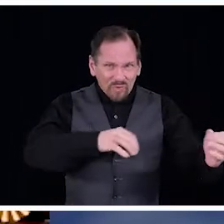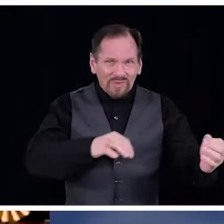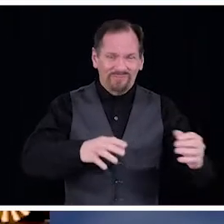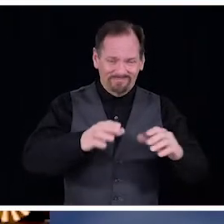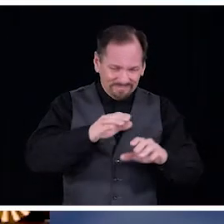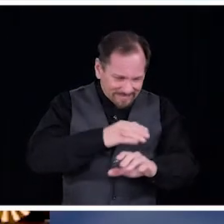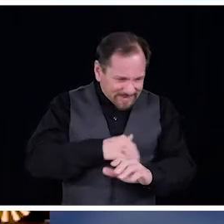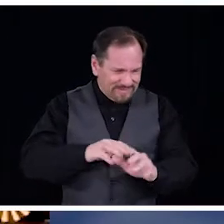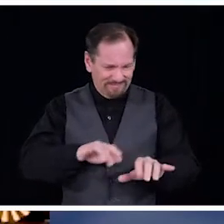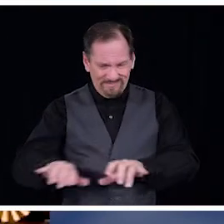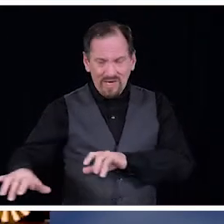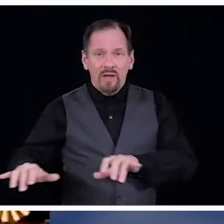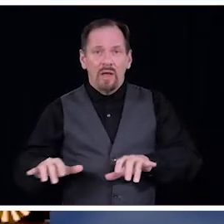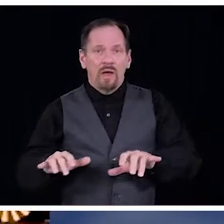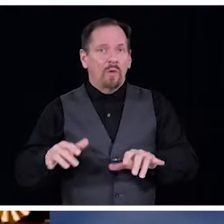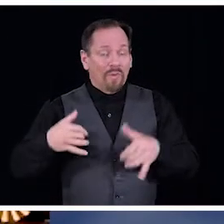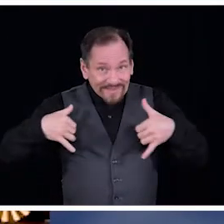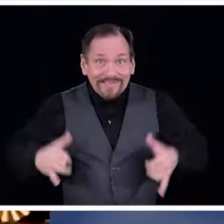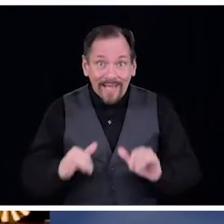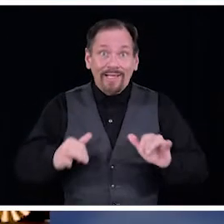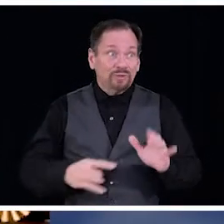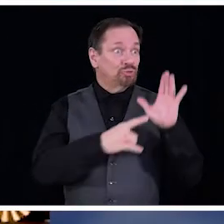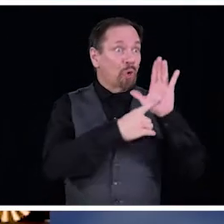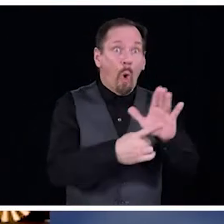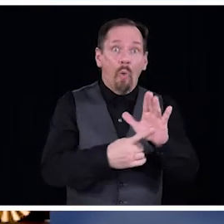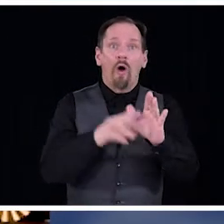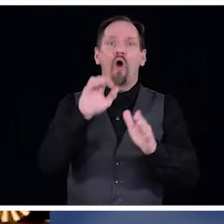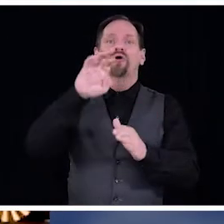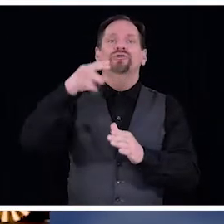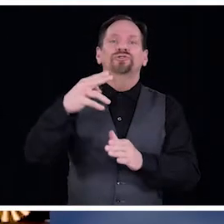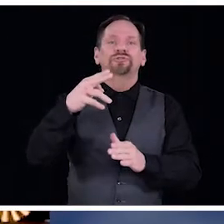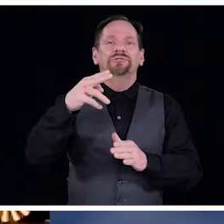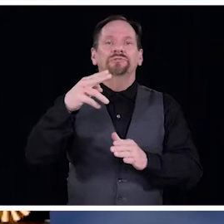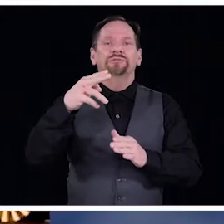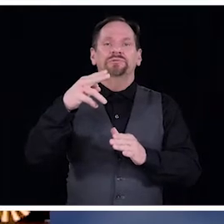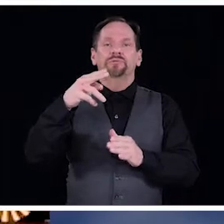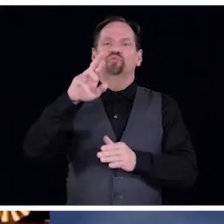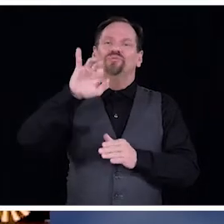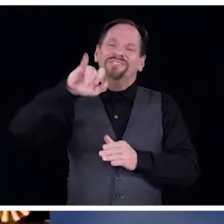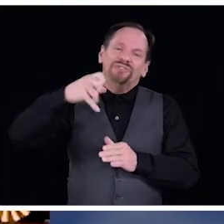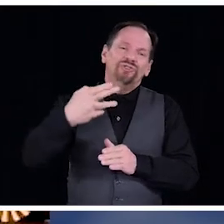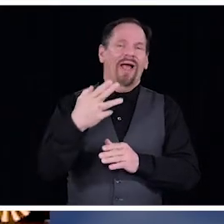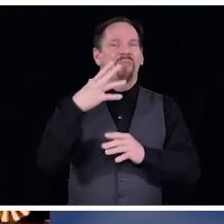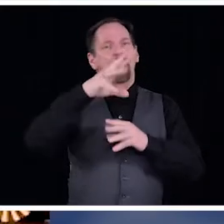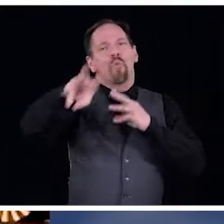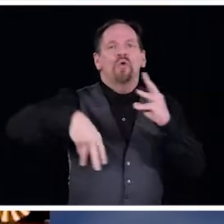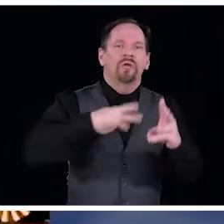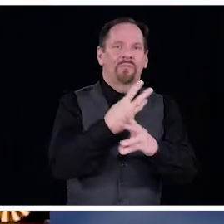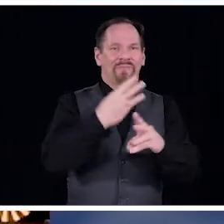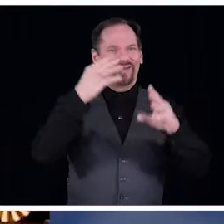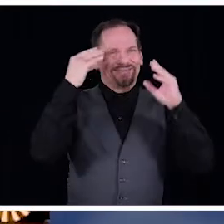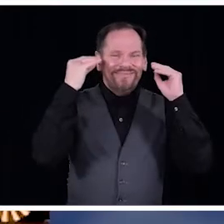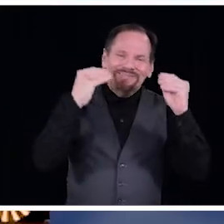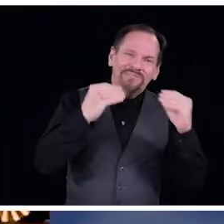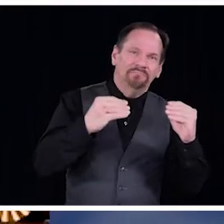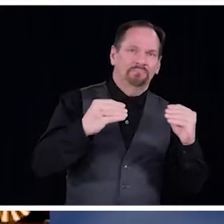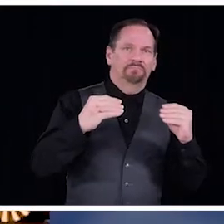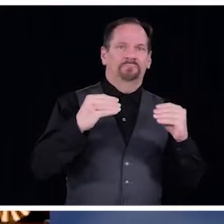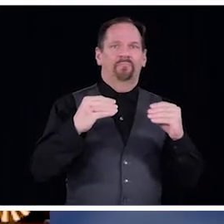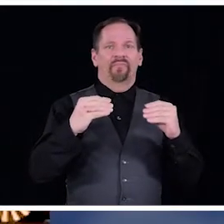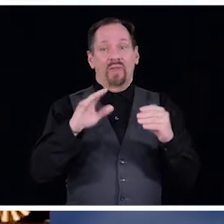through Peabody Artreach in the form of archived concerts, living room concerts, musical moments, teaching vignettes, and